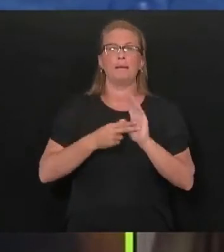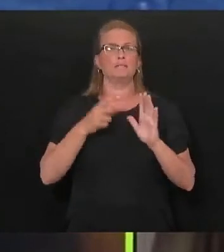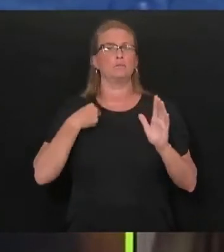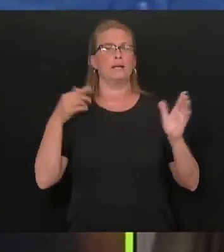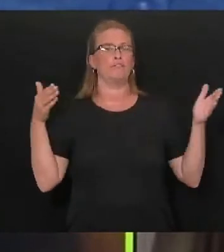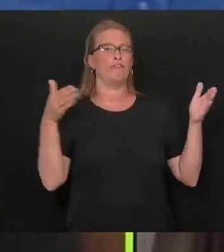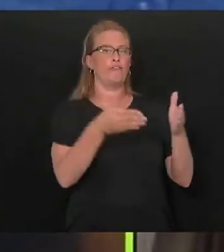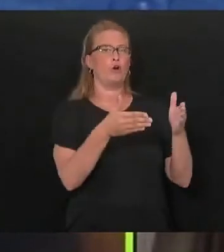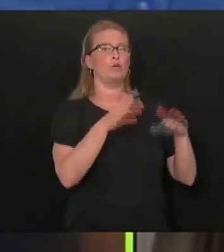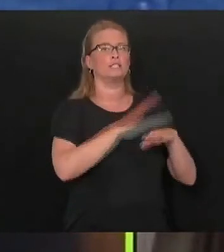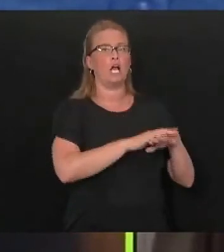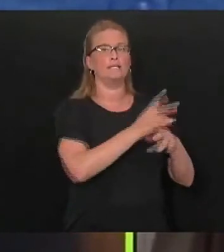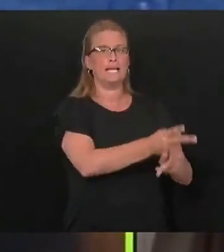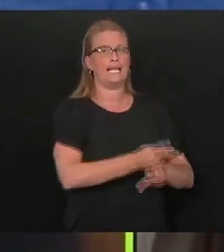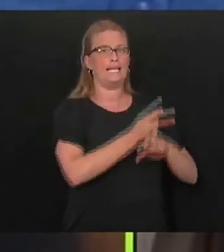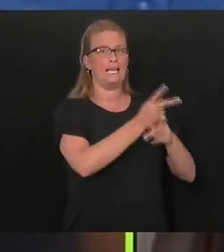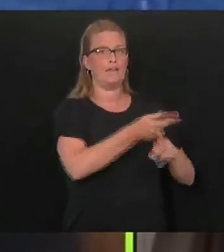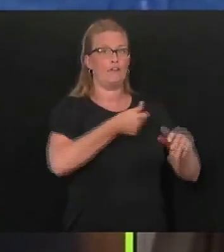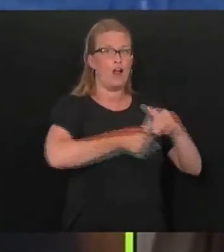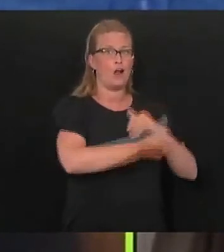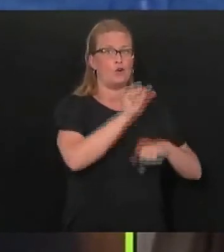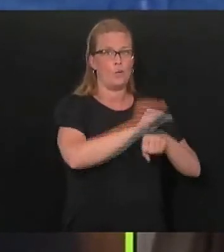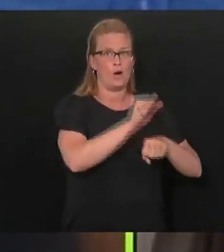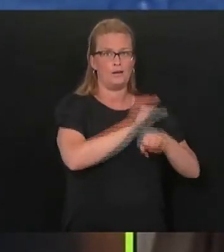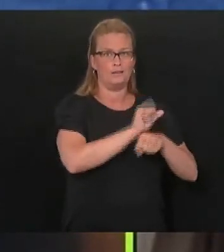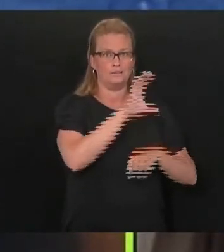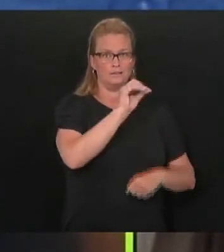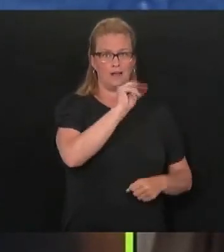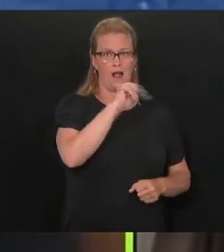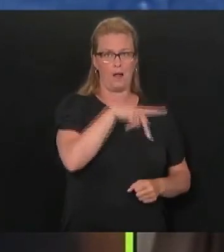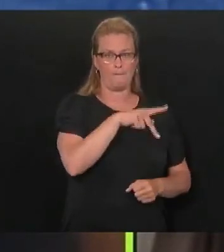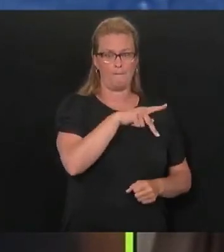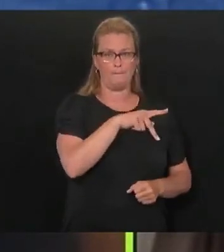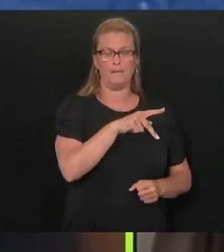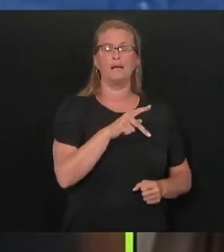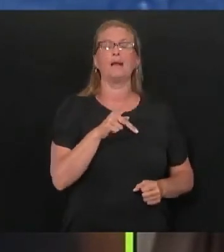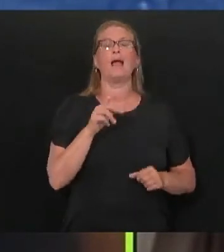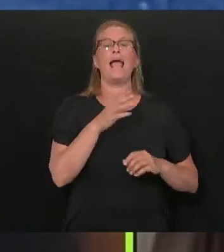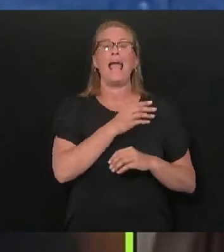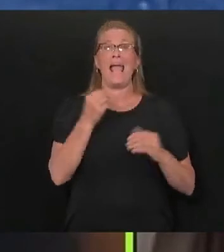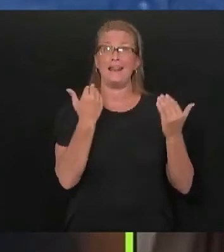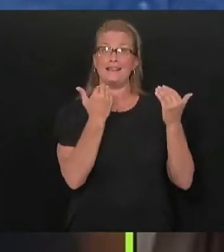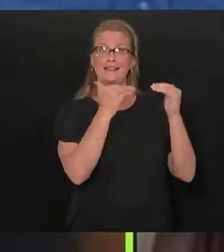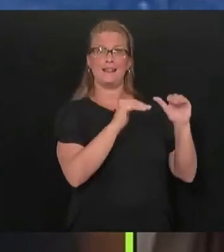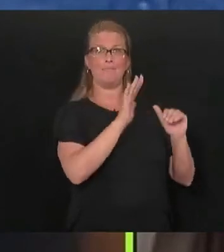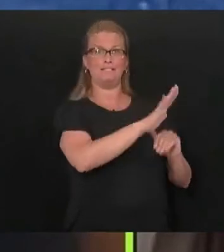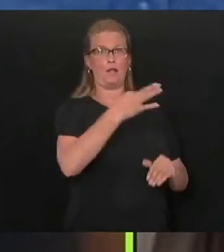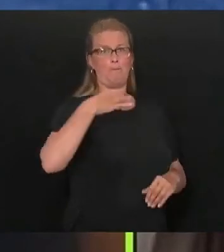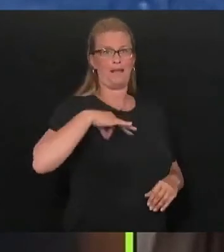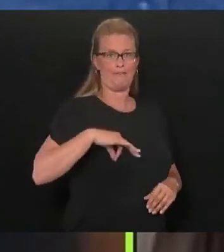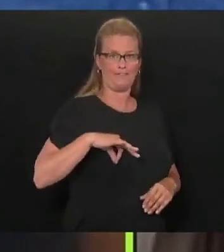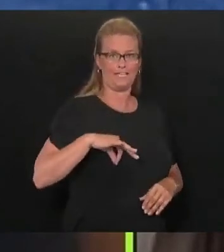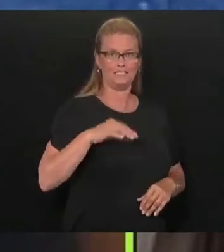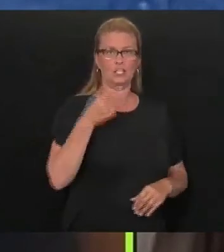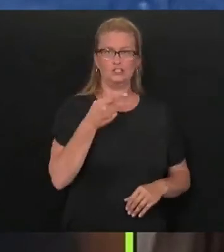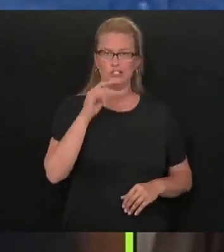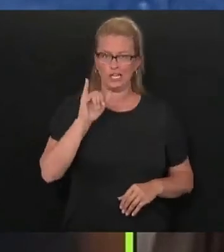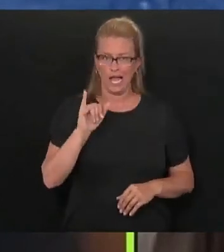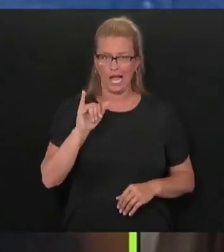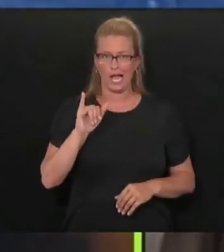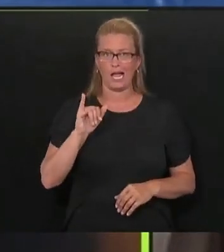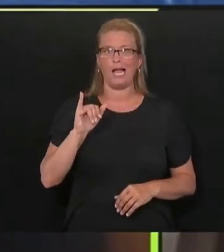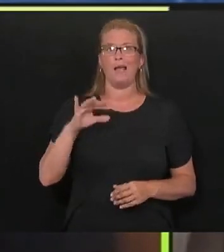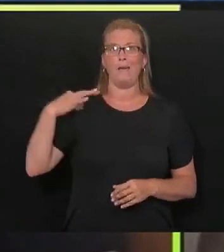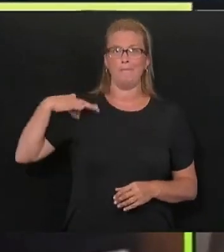on taking care of them under workers' compensation. It also limits their benefits and GI Bill